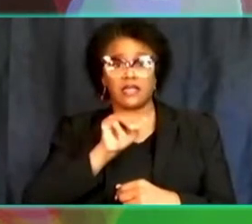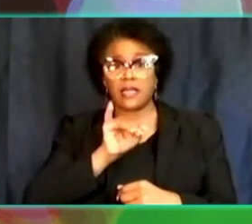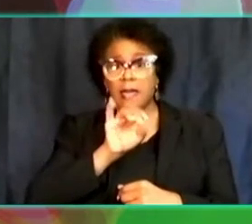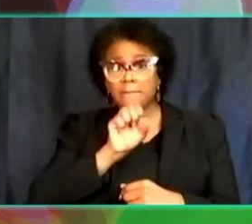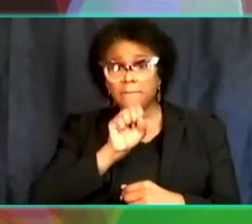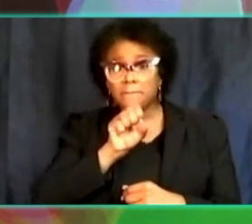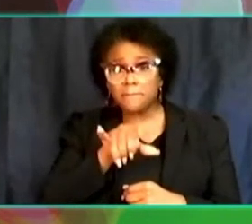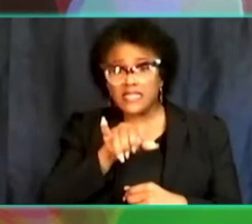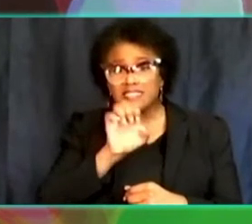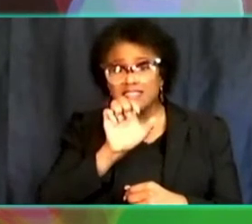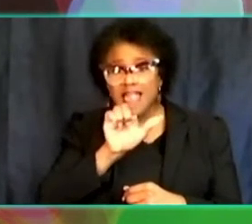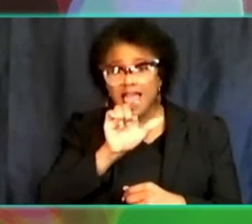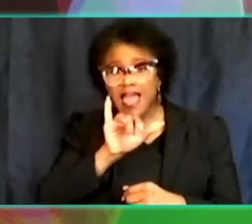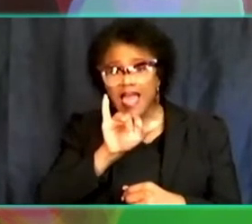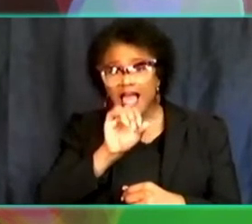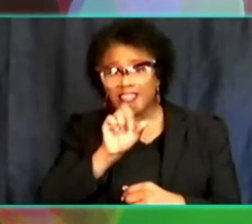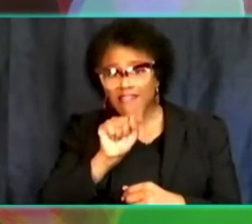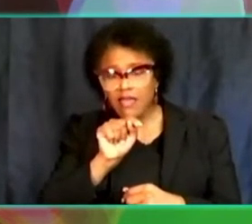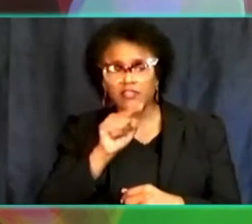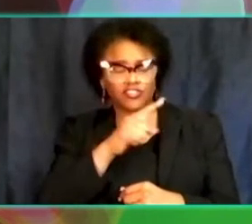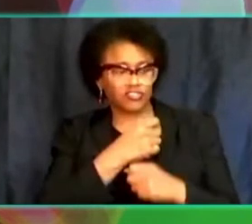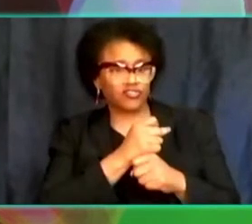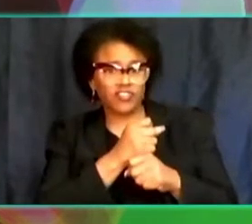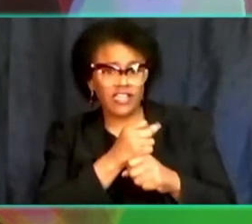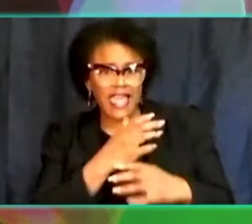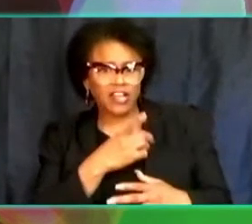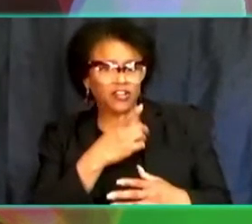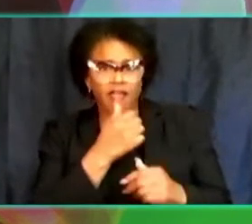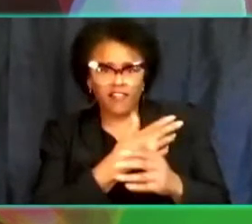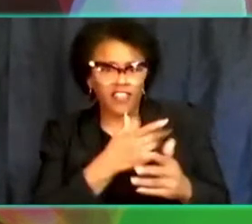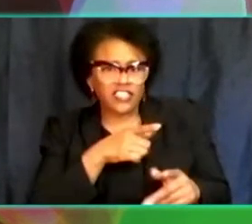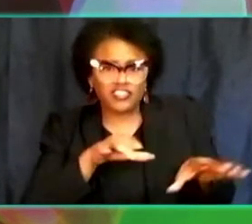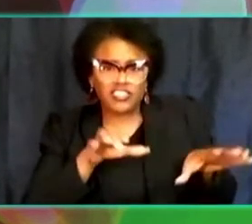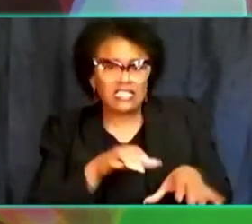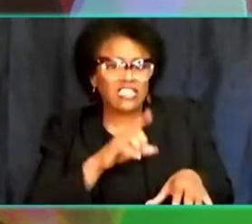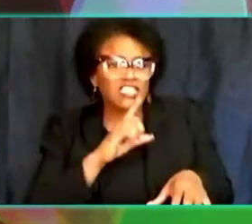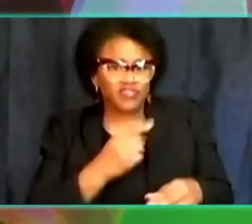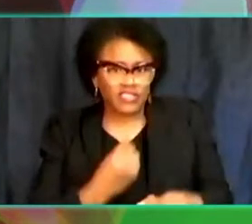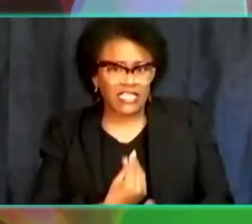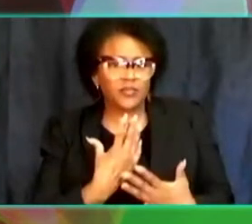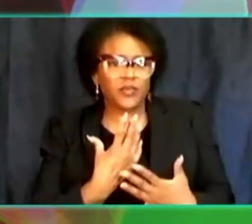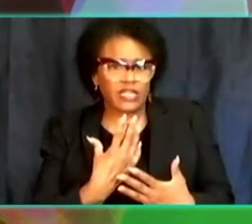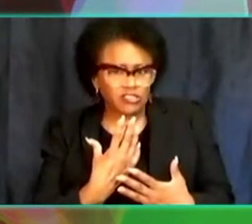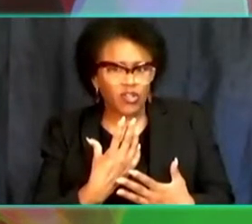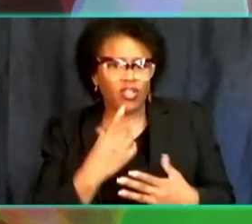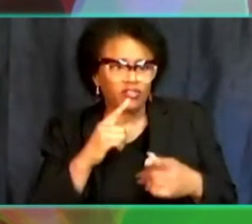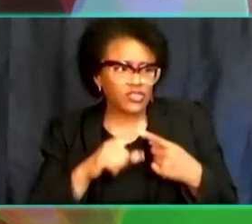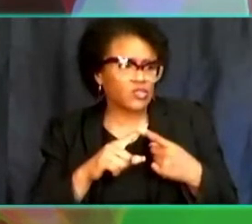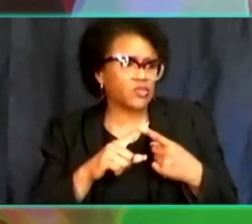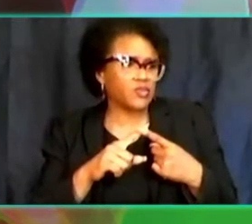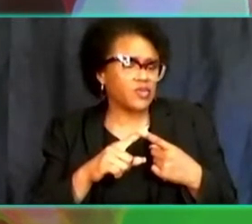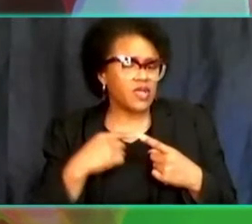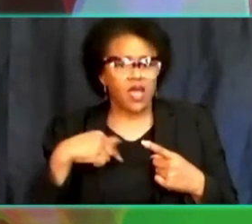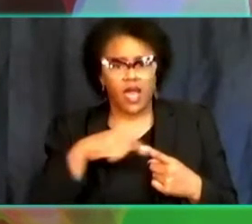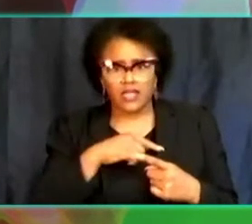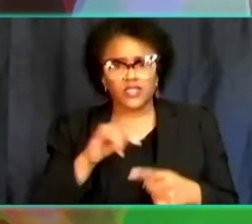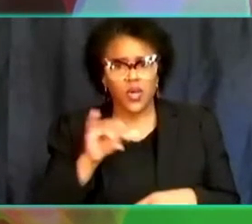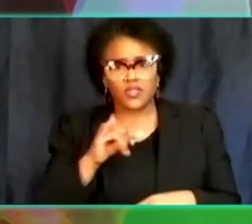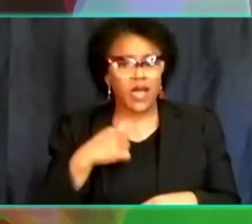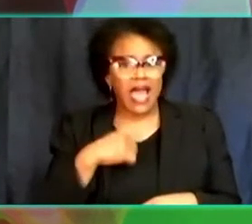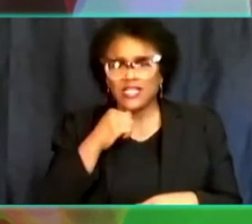creative, a writer, everything that she does is really inspirational to as well. Like I don't